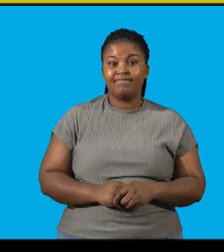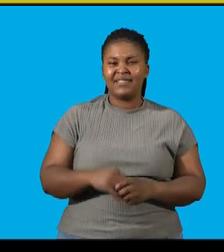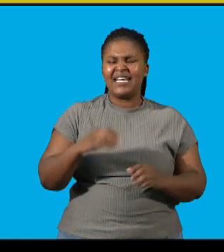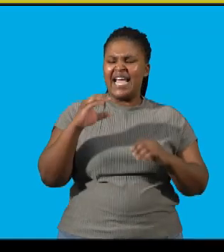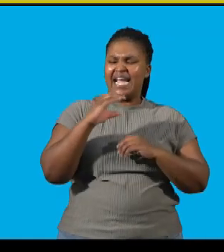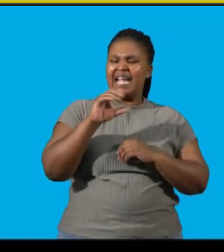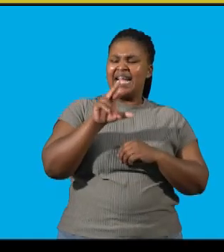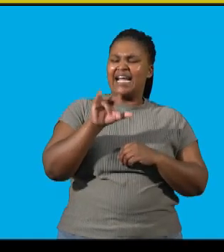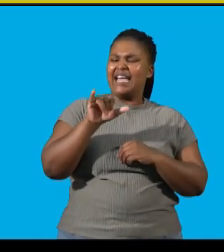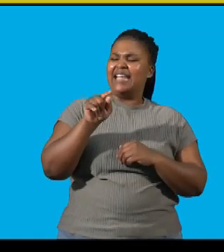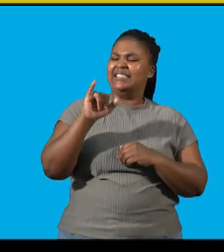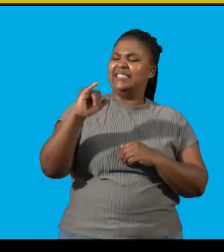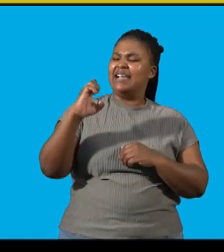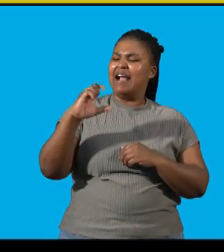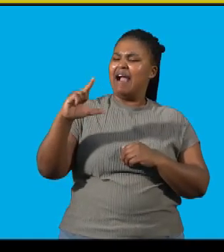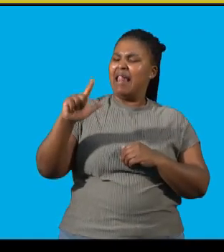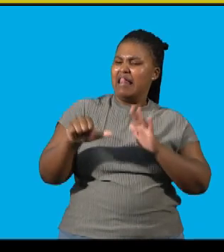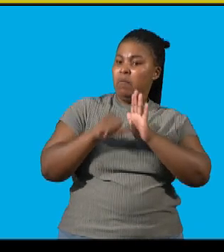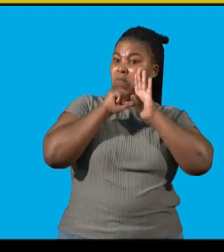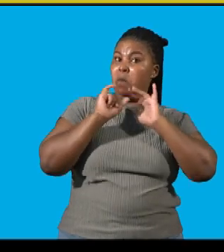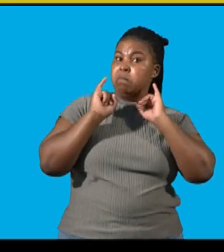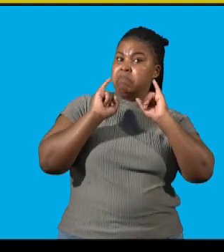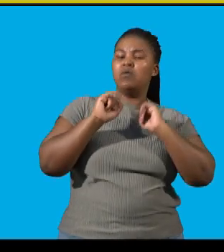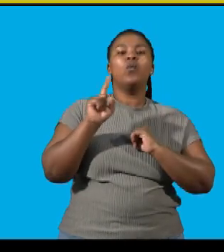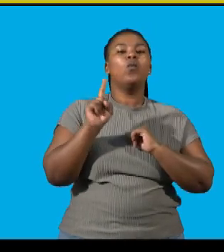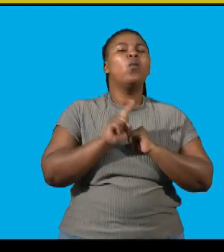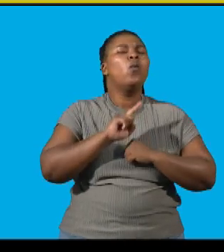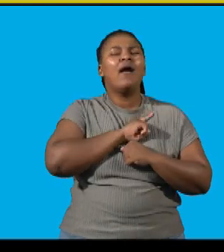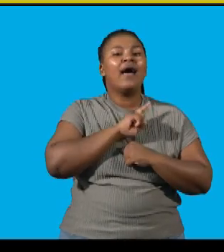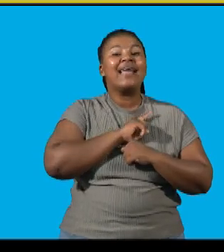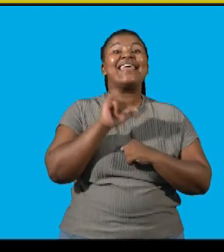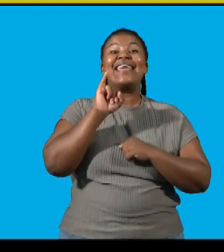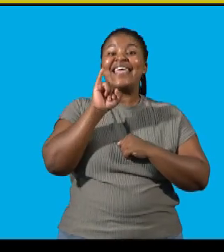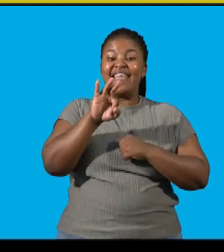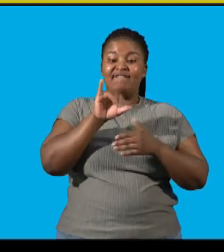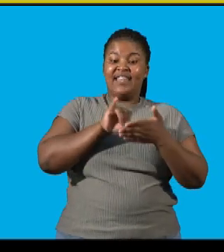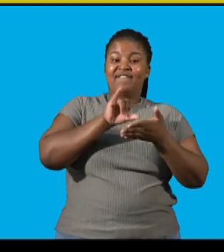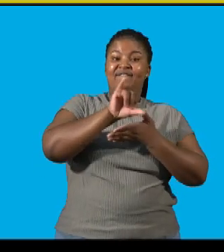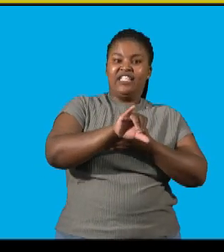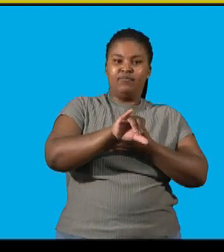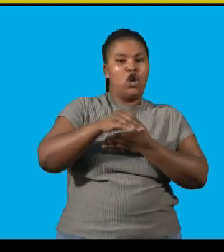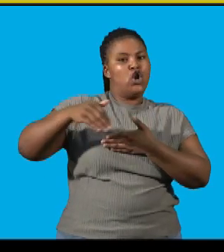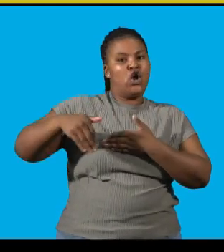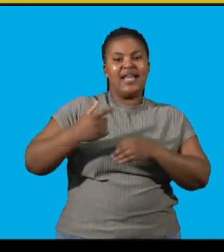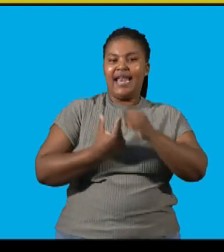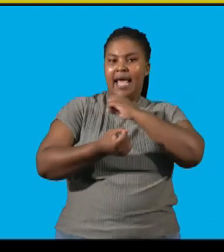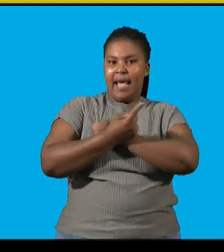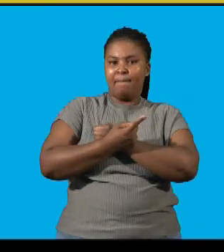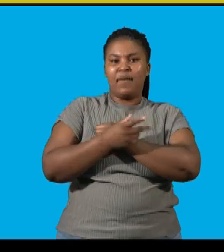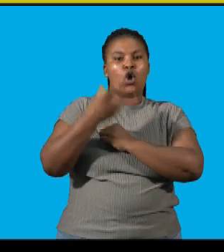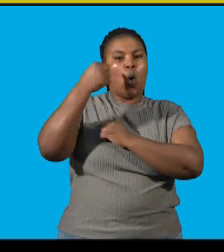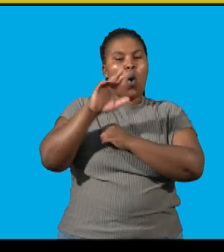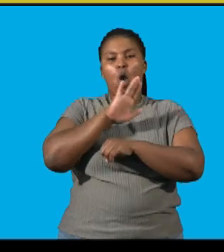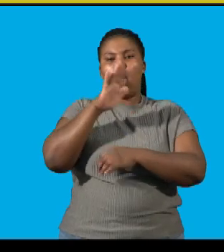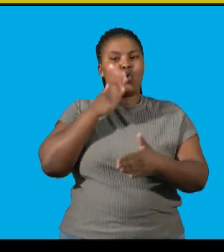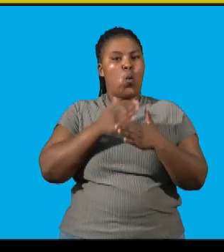it deemed critical? So it is deemed critical if the investment had not taken place or would not